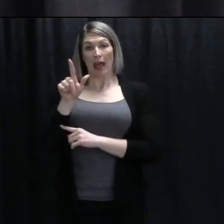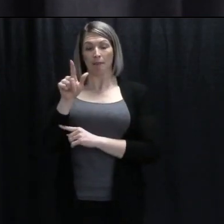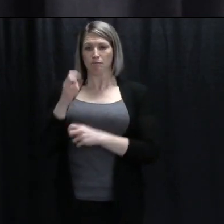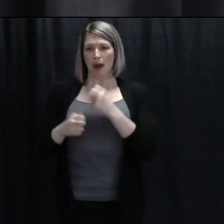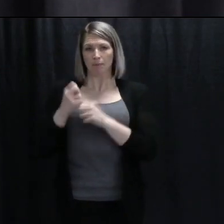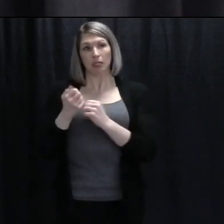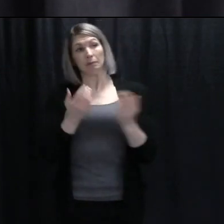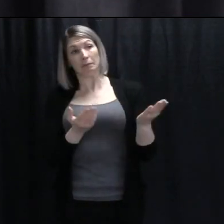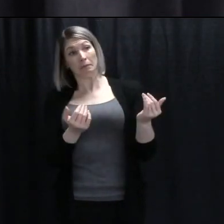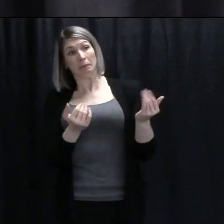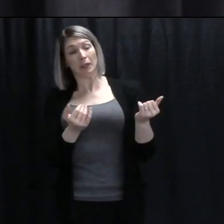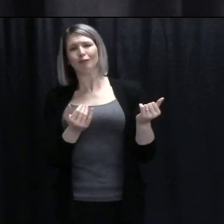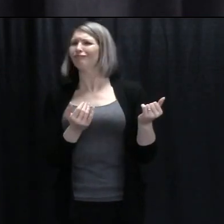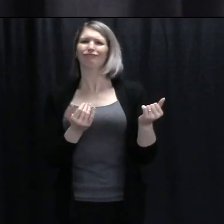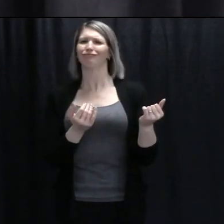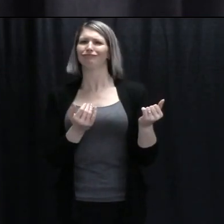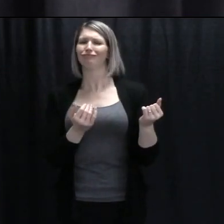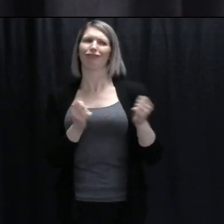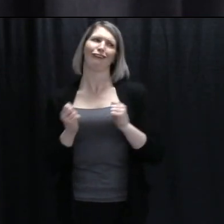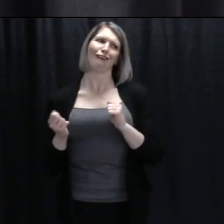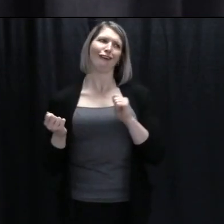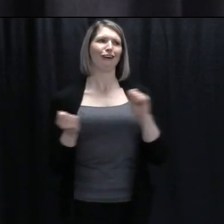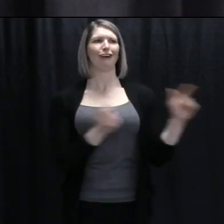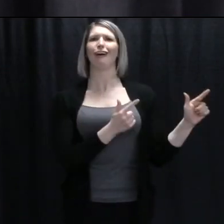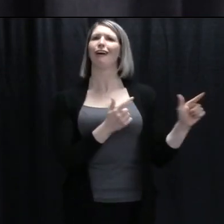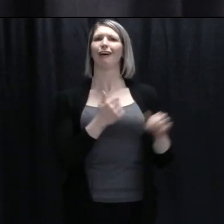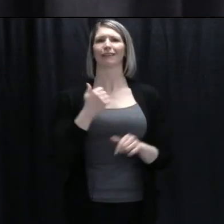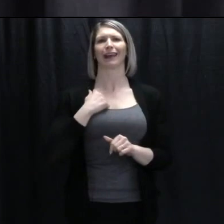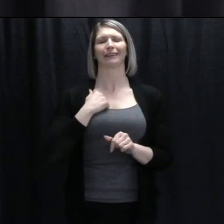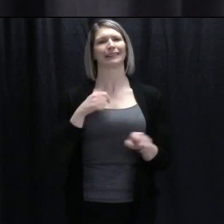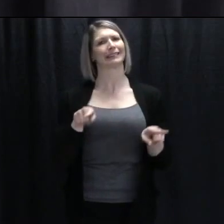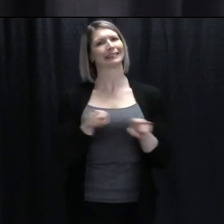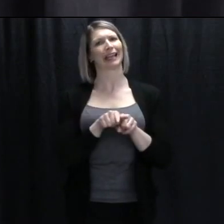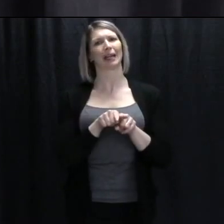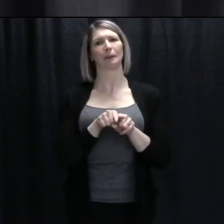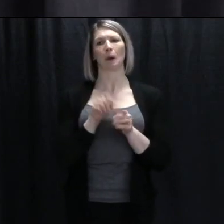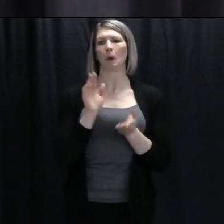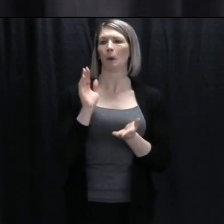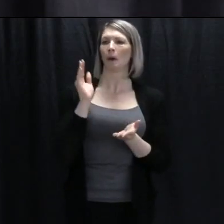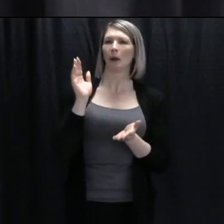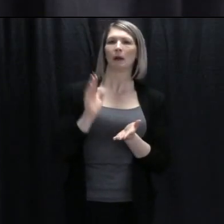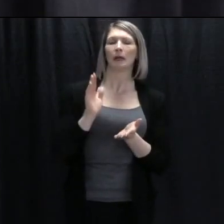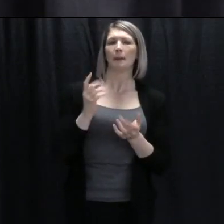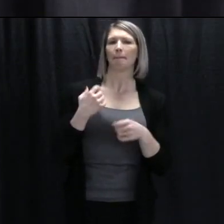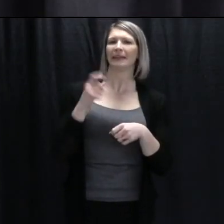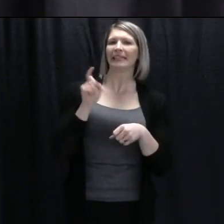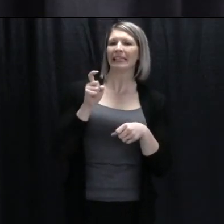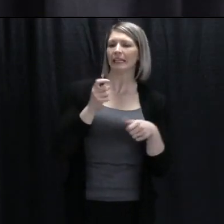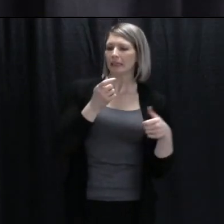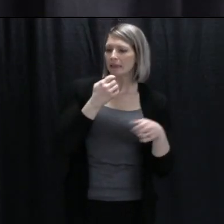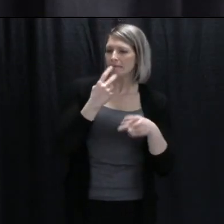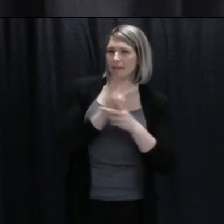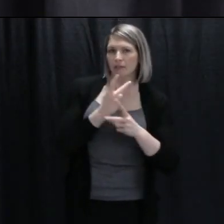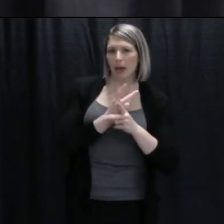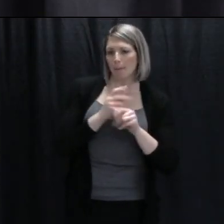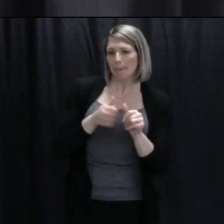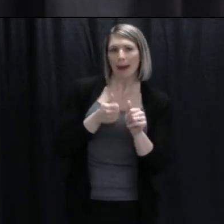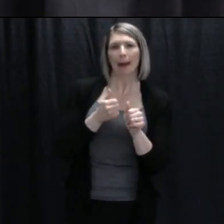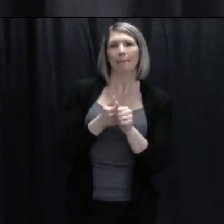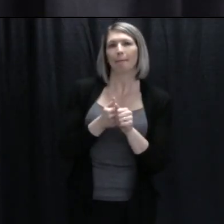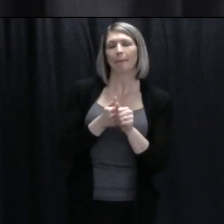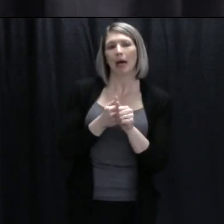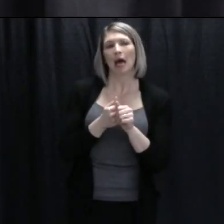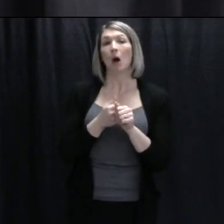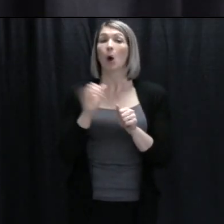continue to meet regularly with our healthcare workers to discuss how best to use PPE and how